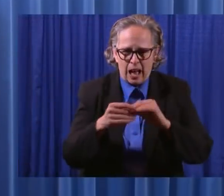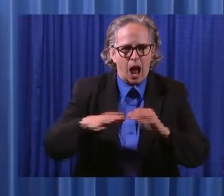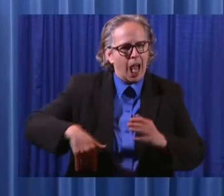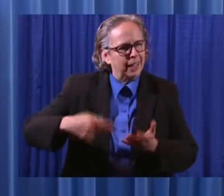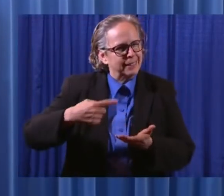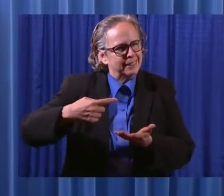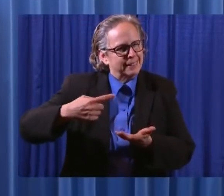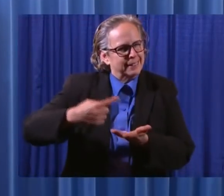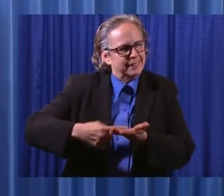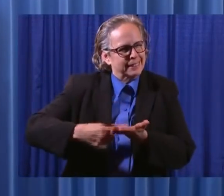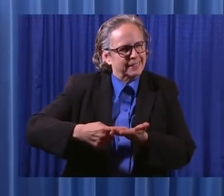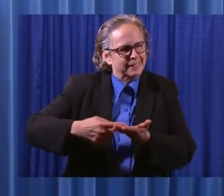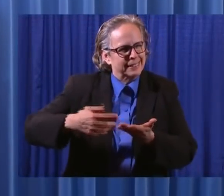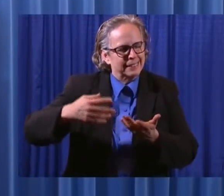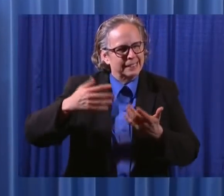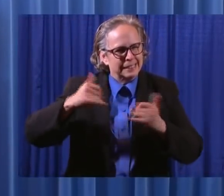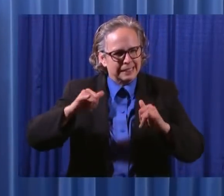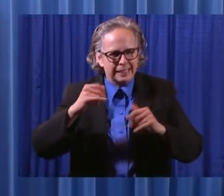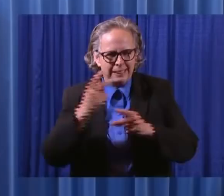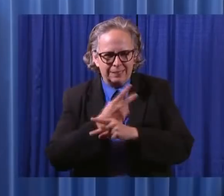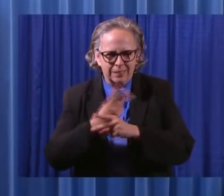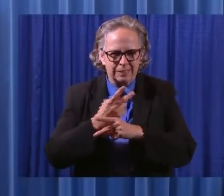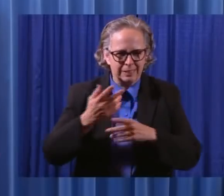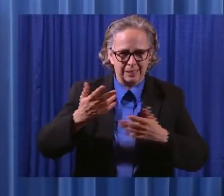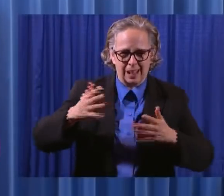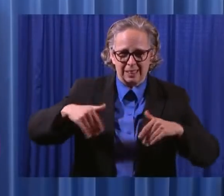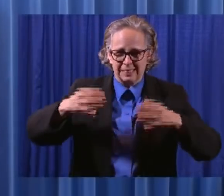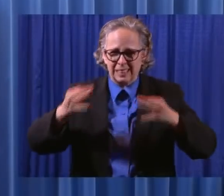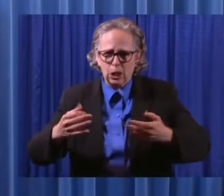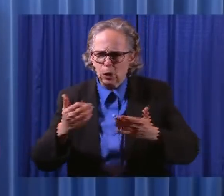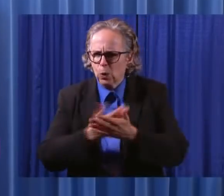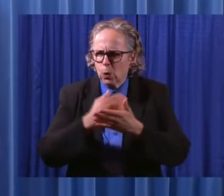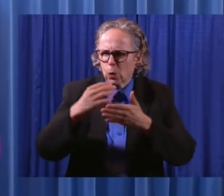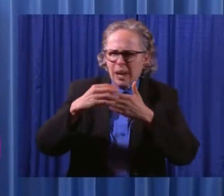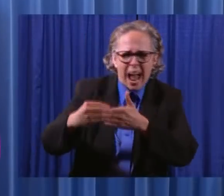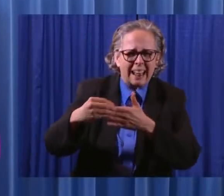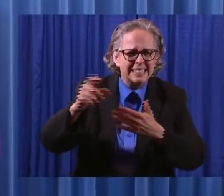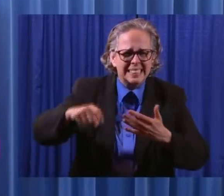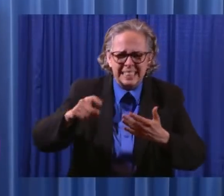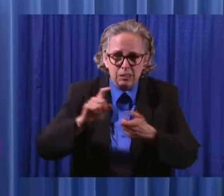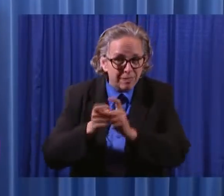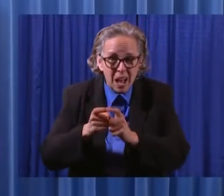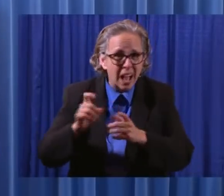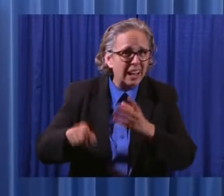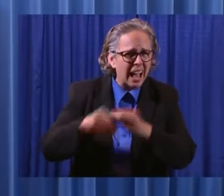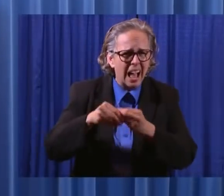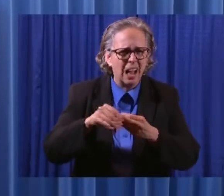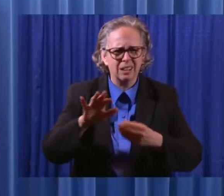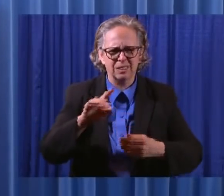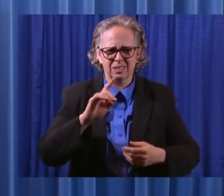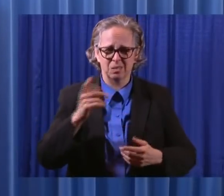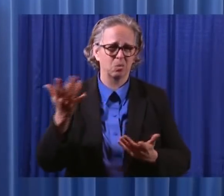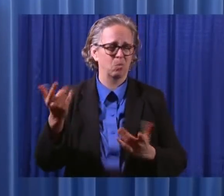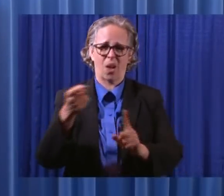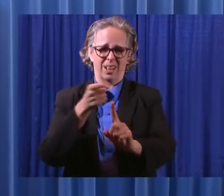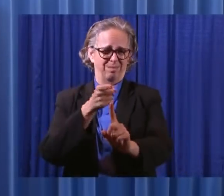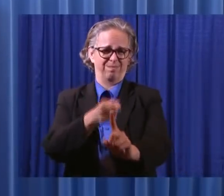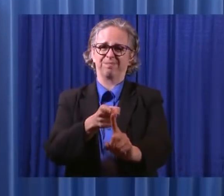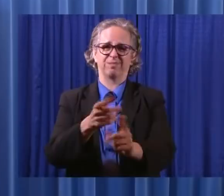Again, everything that we're doing goes back to the distance